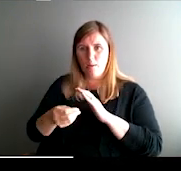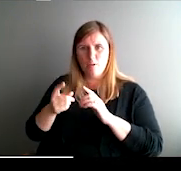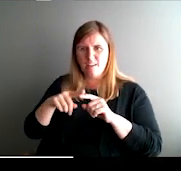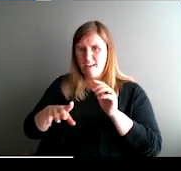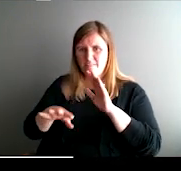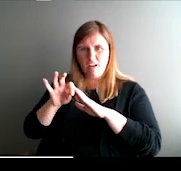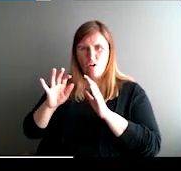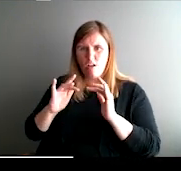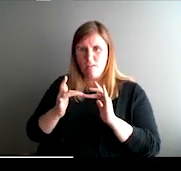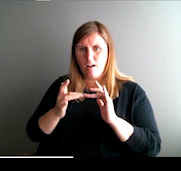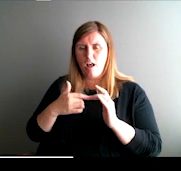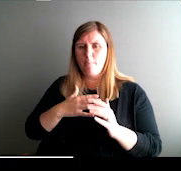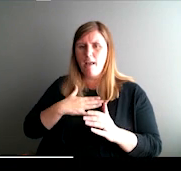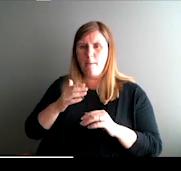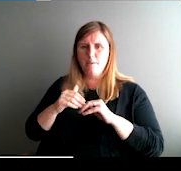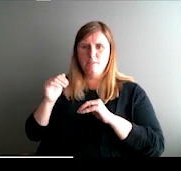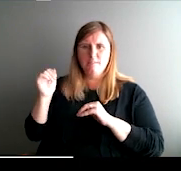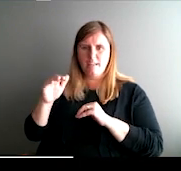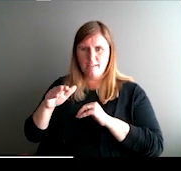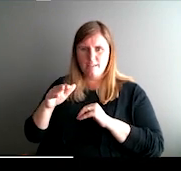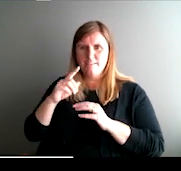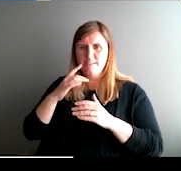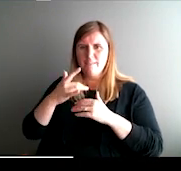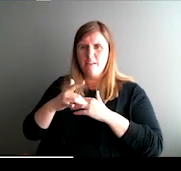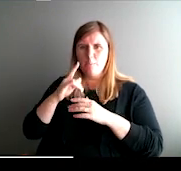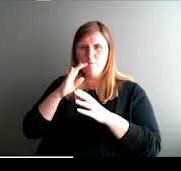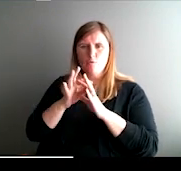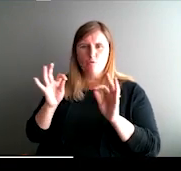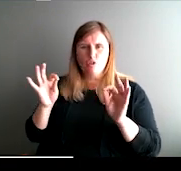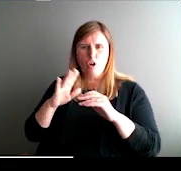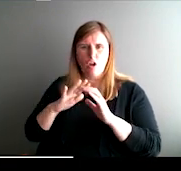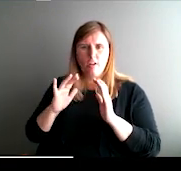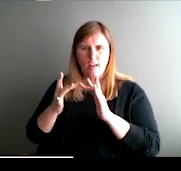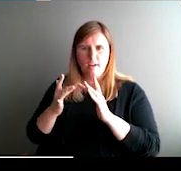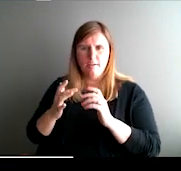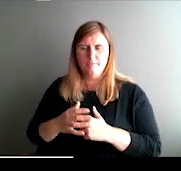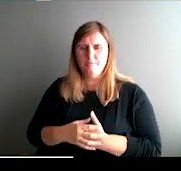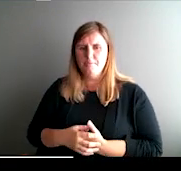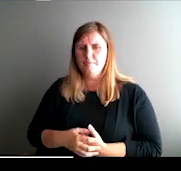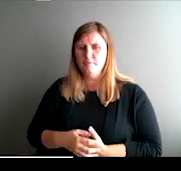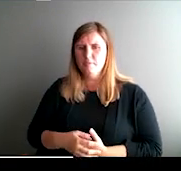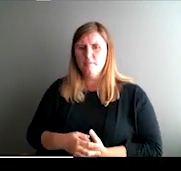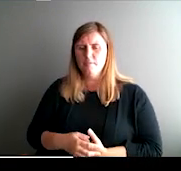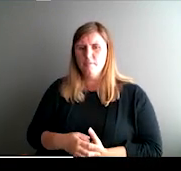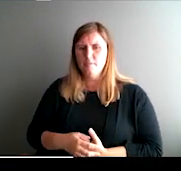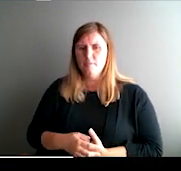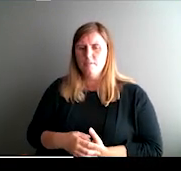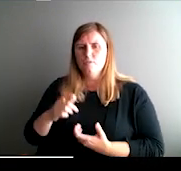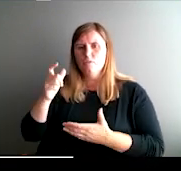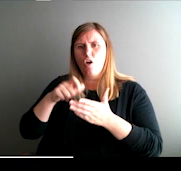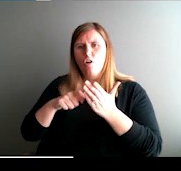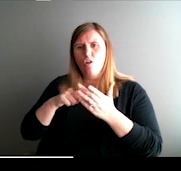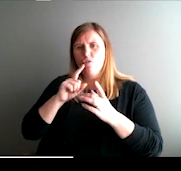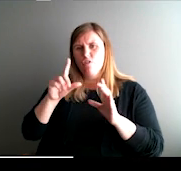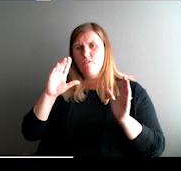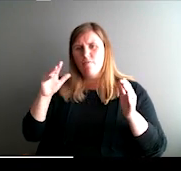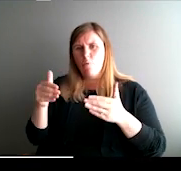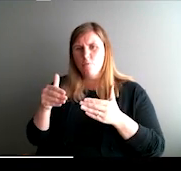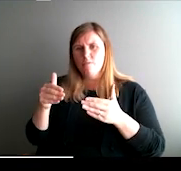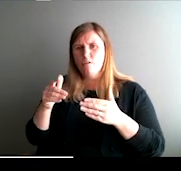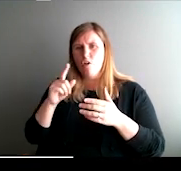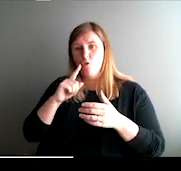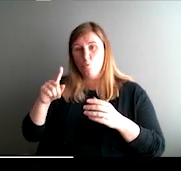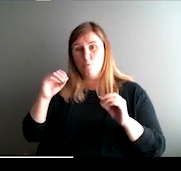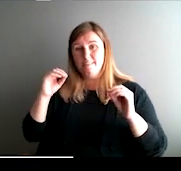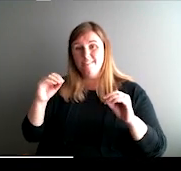find it online, I'll be happy to send it to you. It is available for free online. It's an article that really focuses on, are